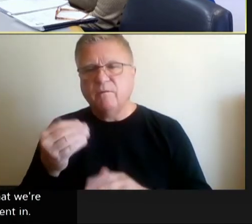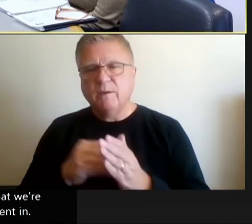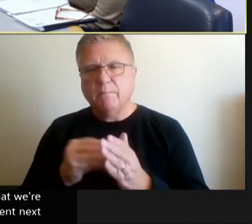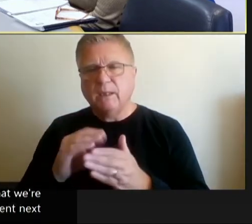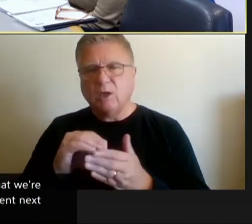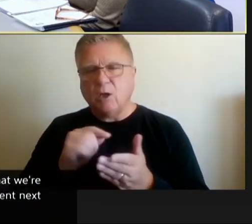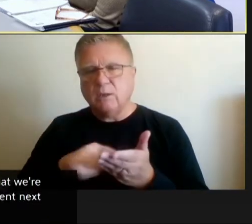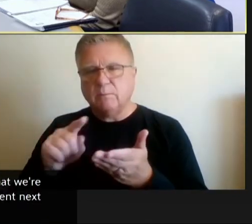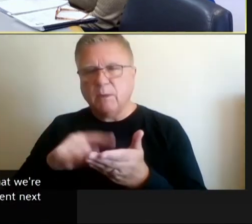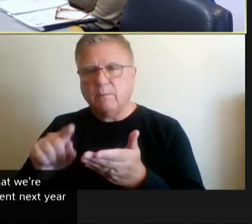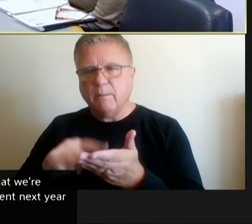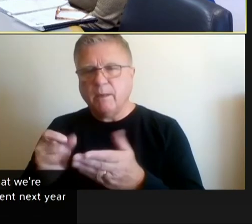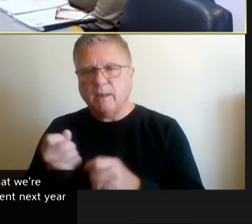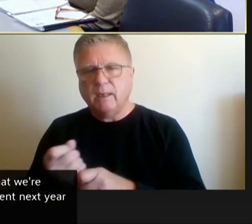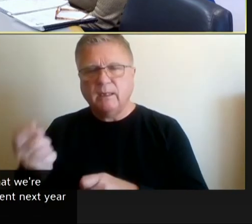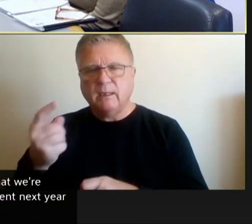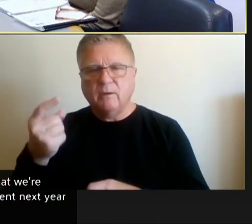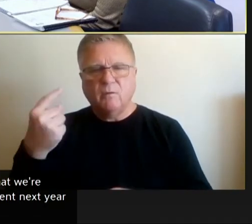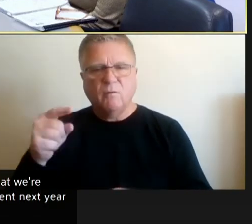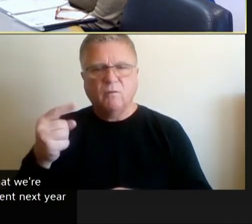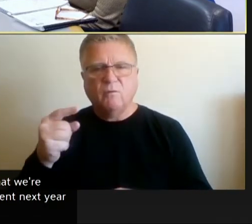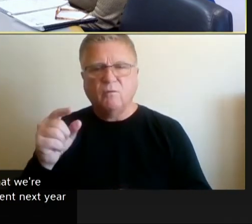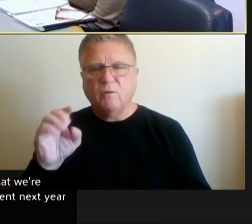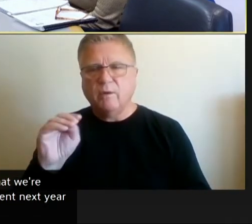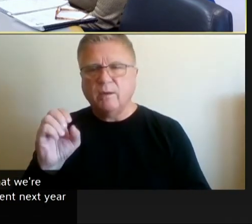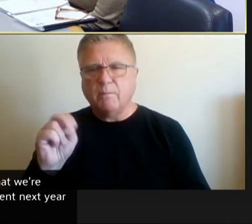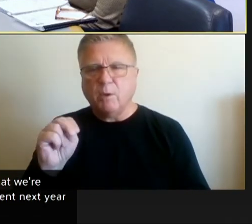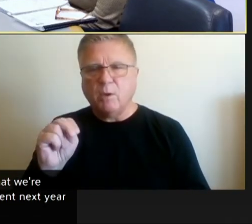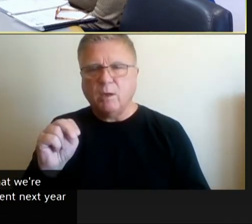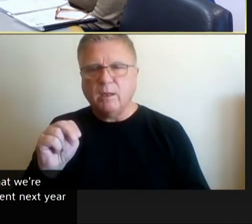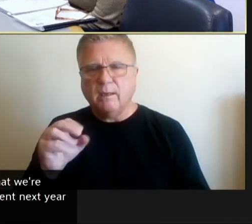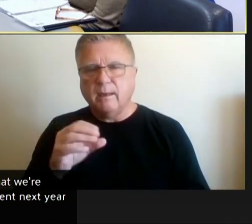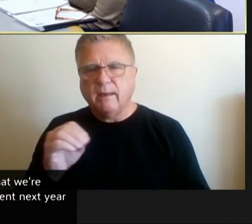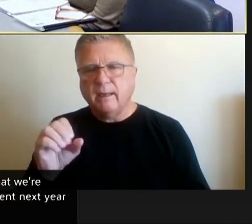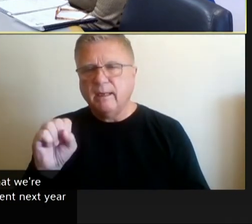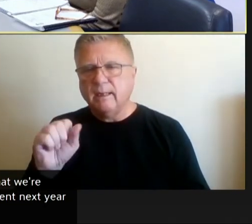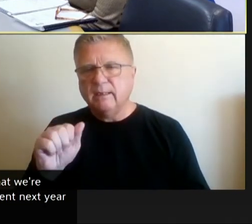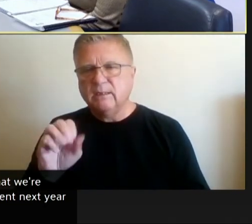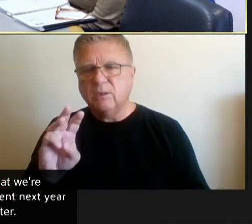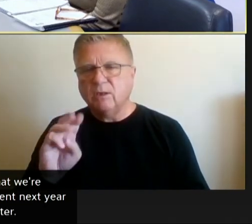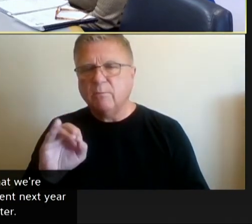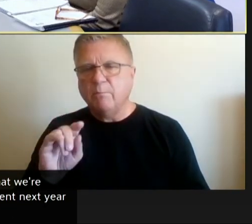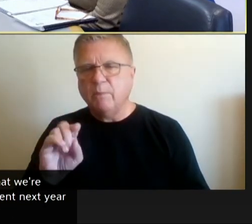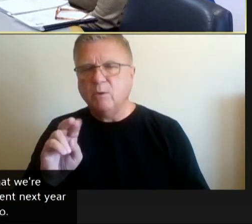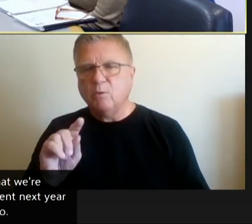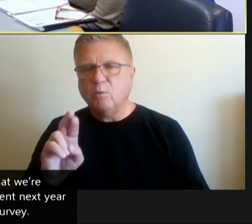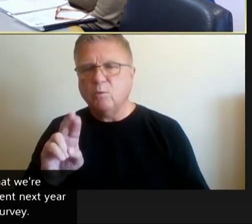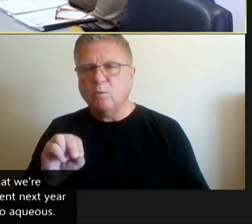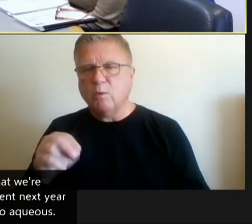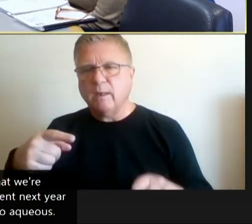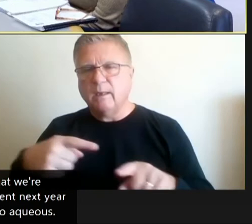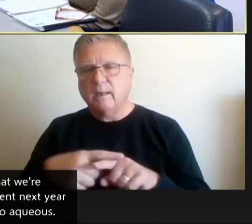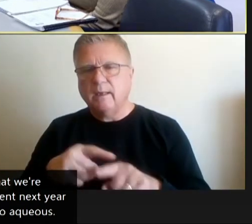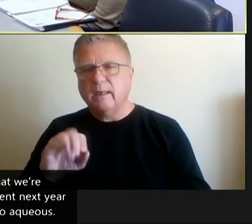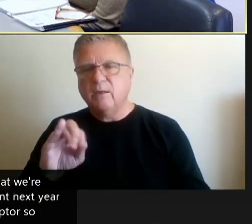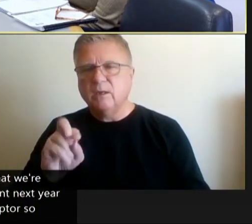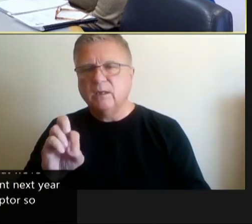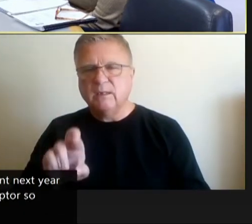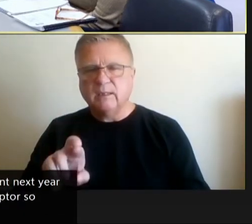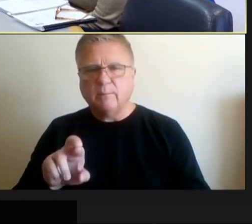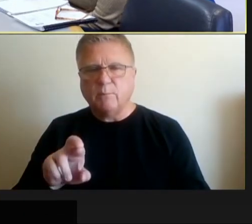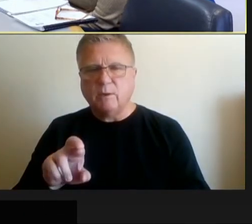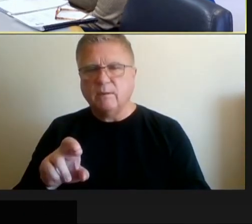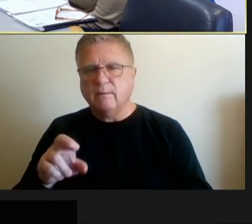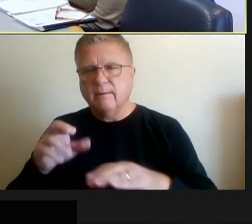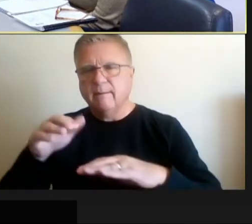year for the Mon and Sawmill Run interceptor subaqueous. And then the